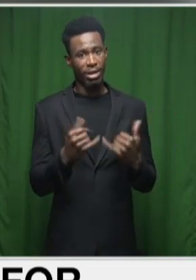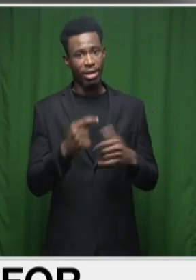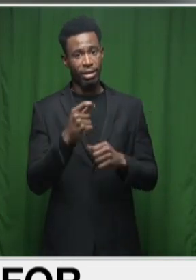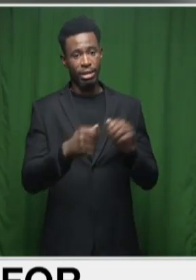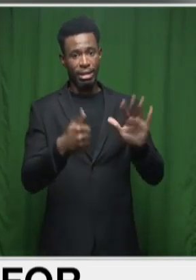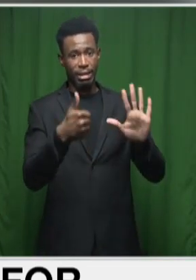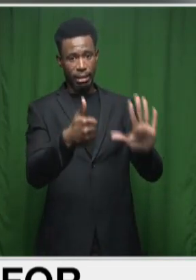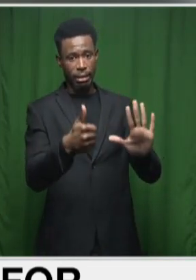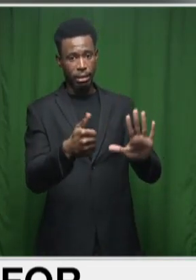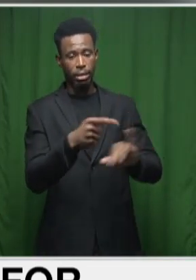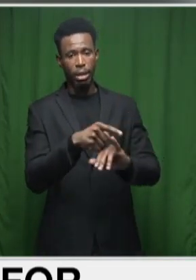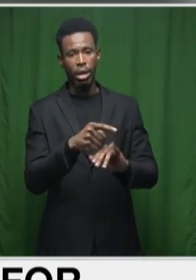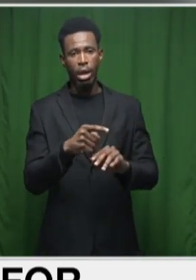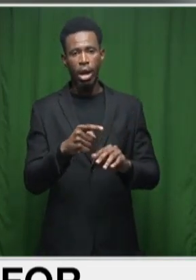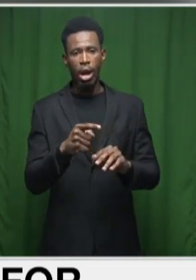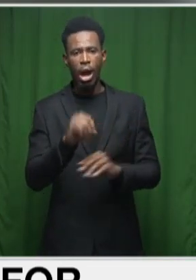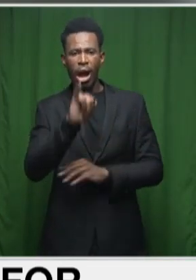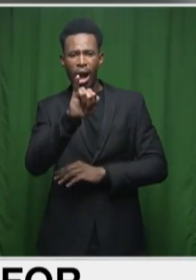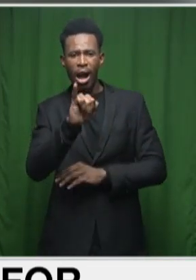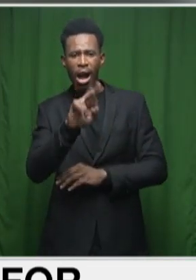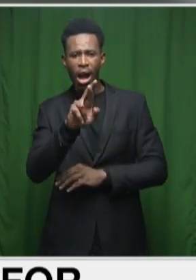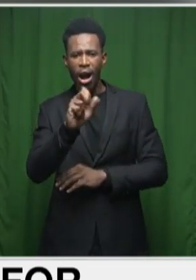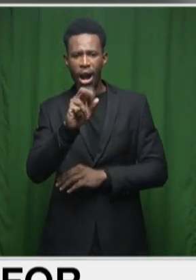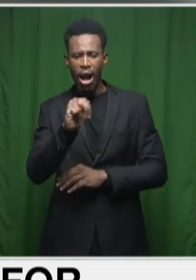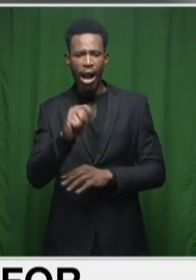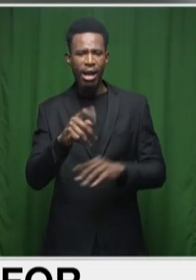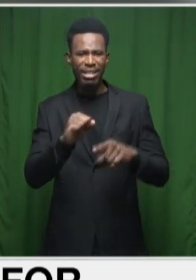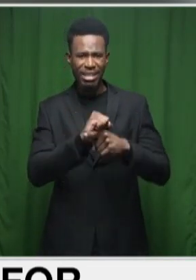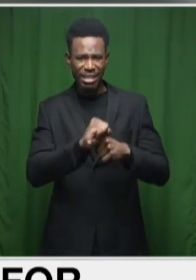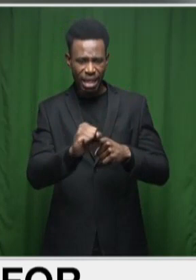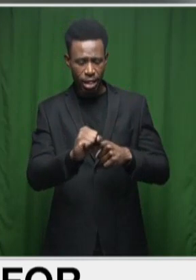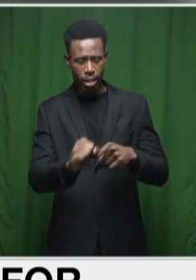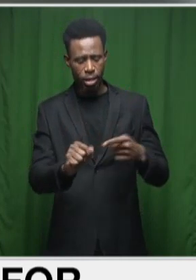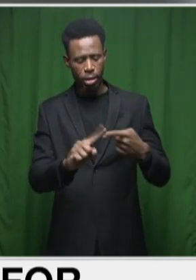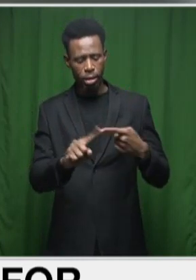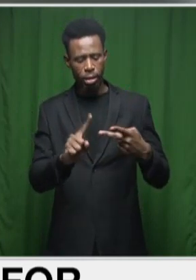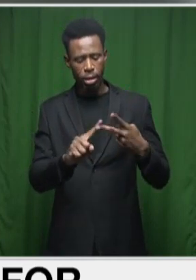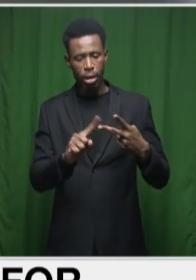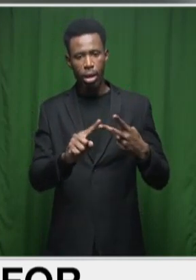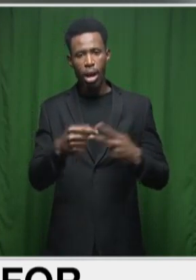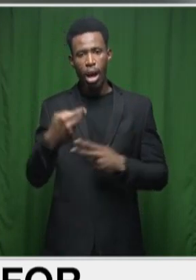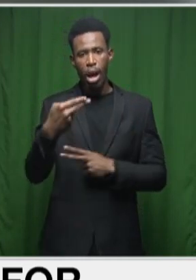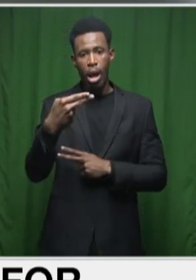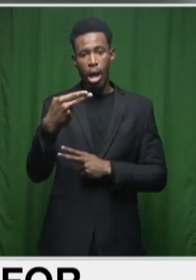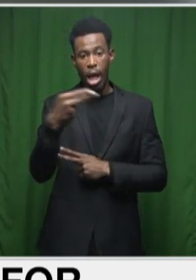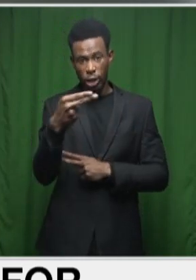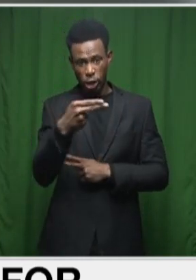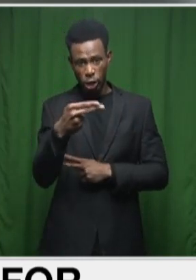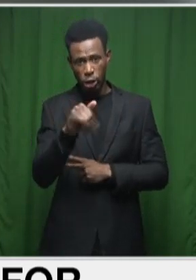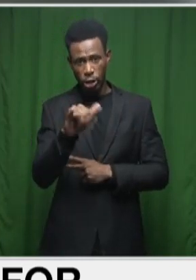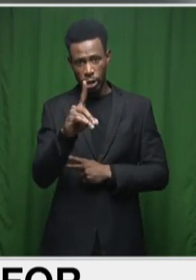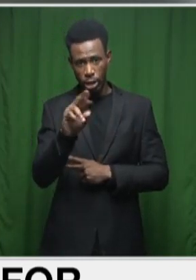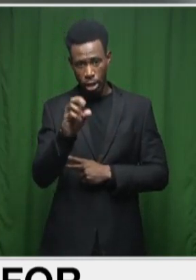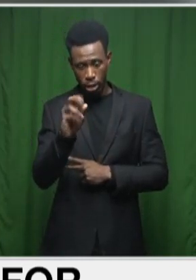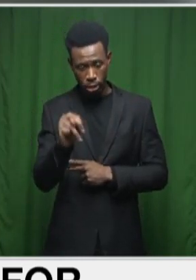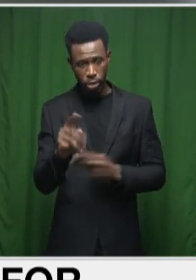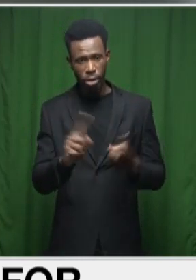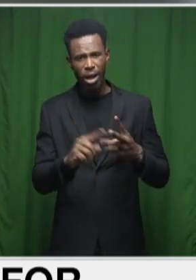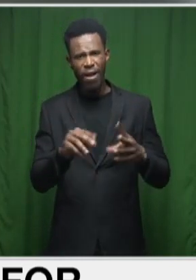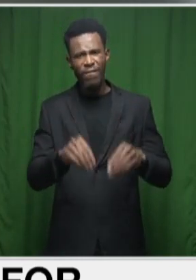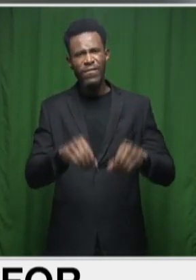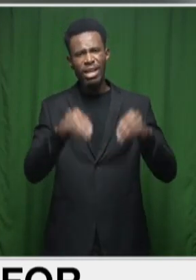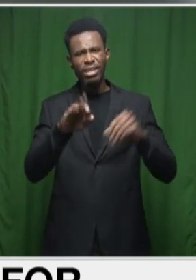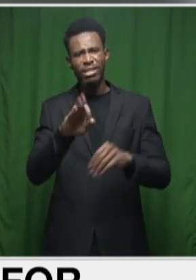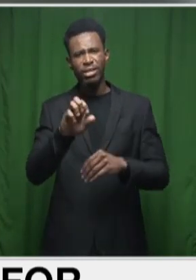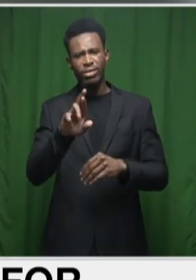mechanism is iron and steel. There's aluminium. There's hydrogen. There's also fertilizers, there's cement,